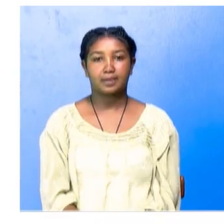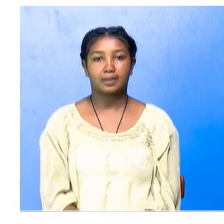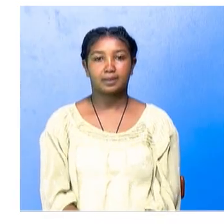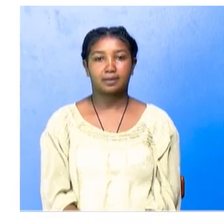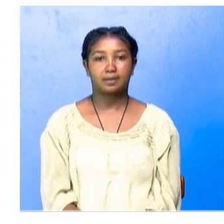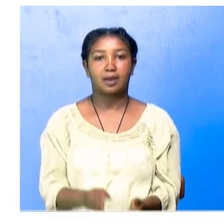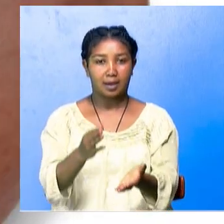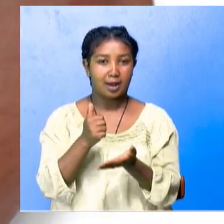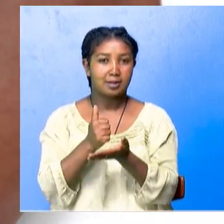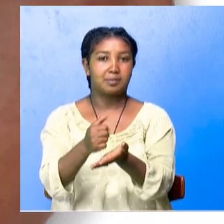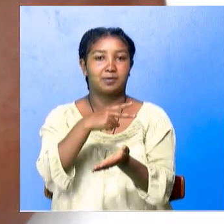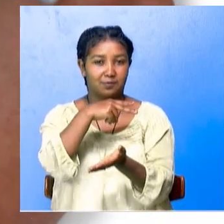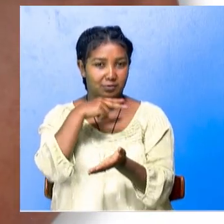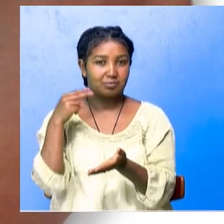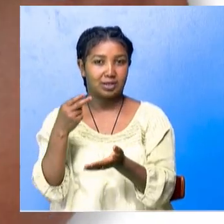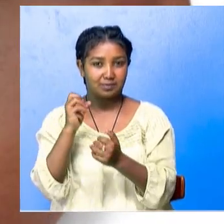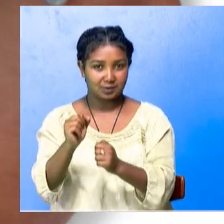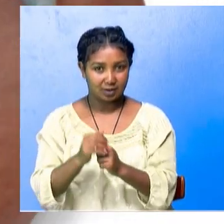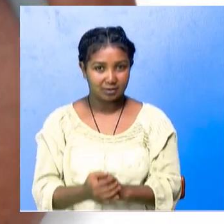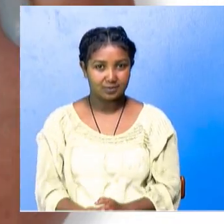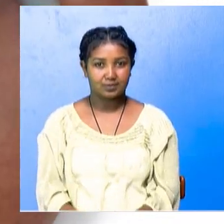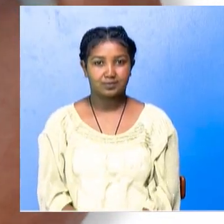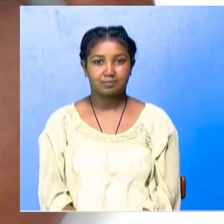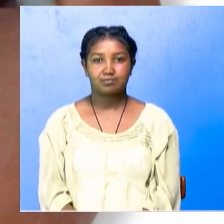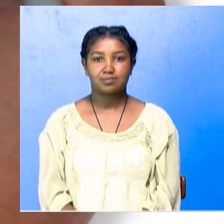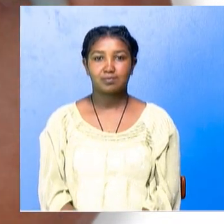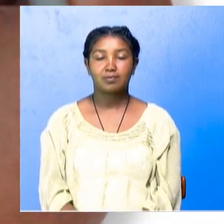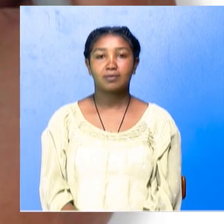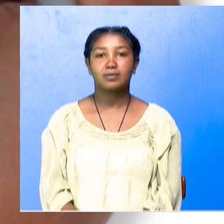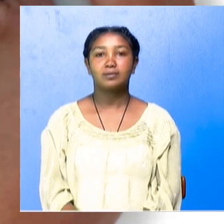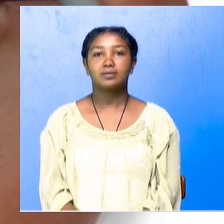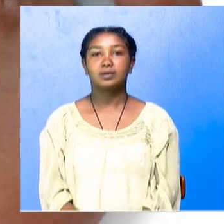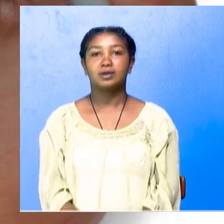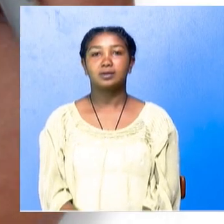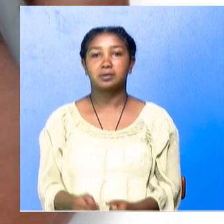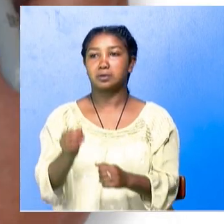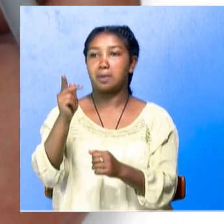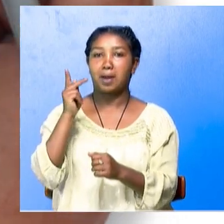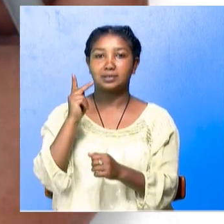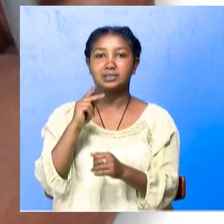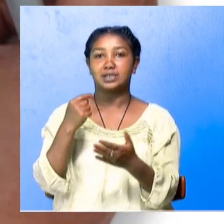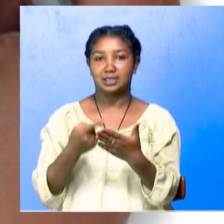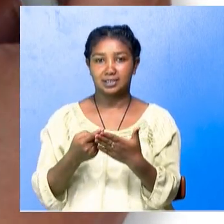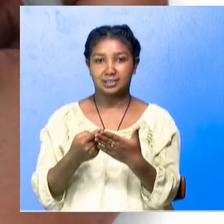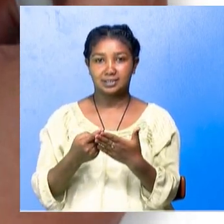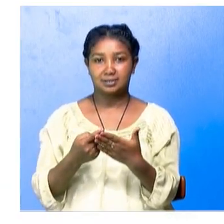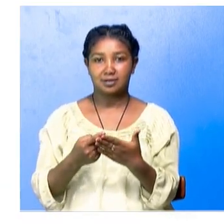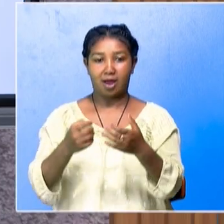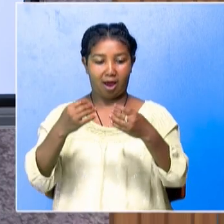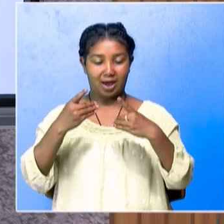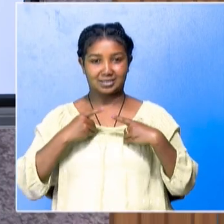as helping verbs. Here is. And also as a past, here is